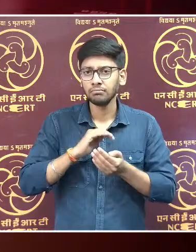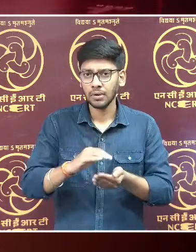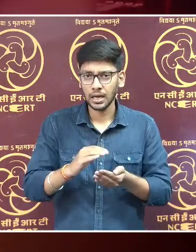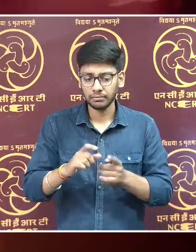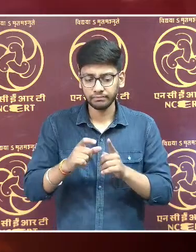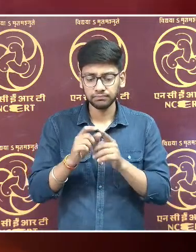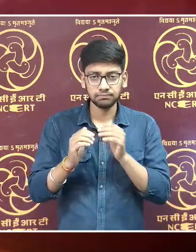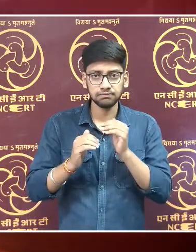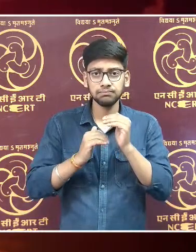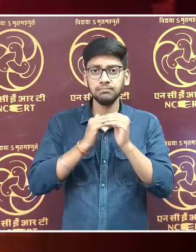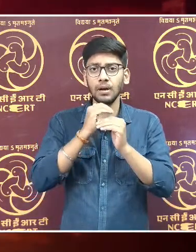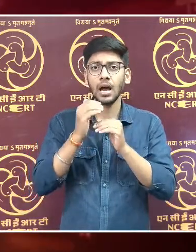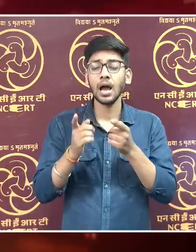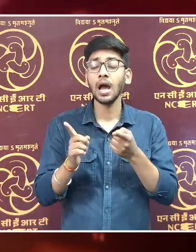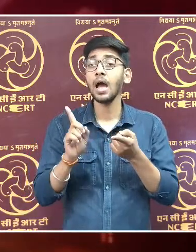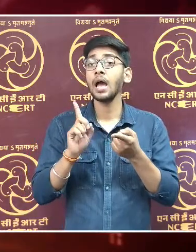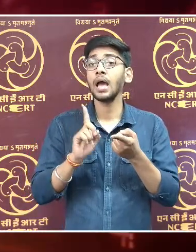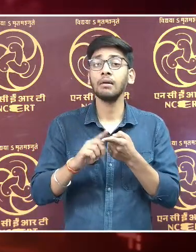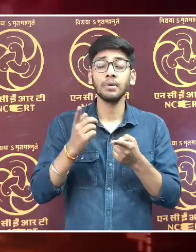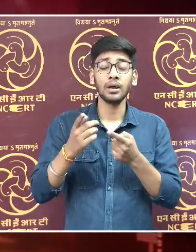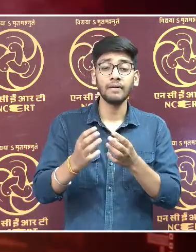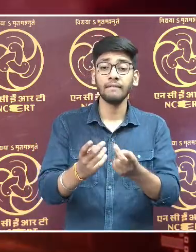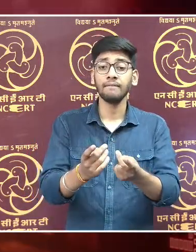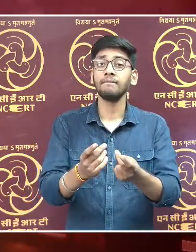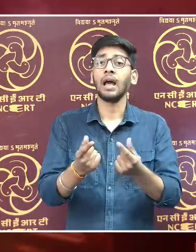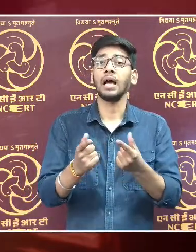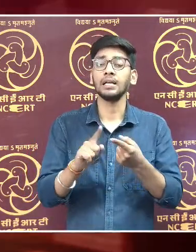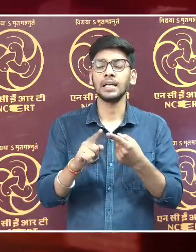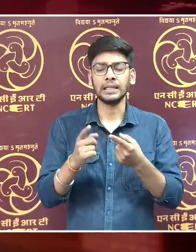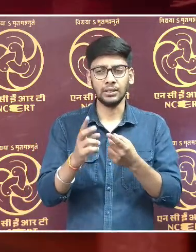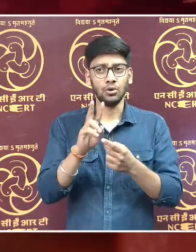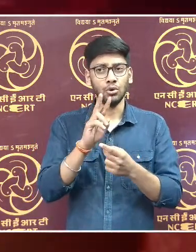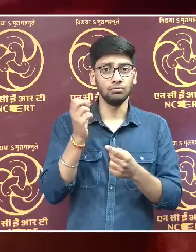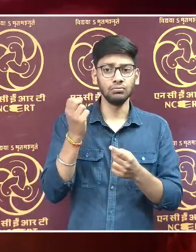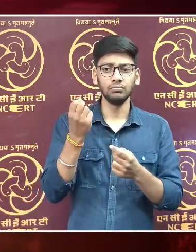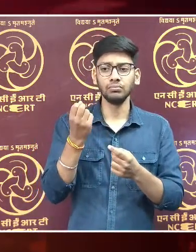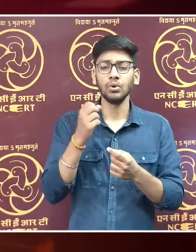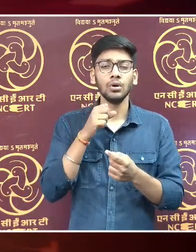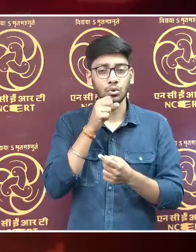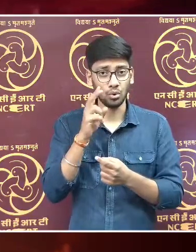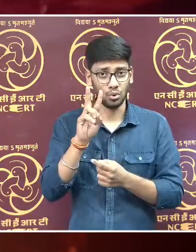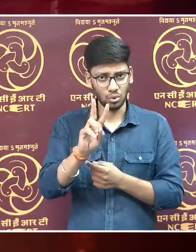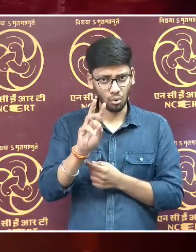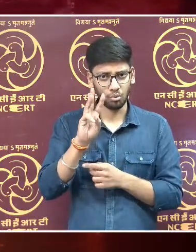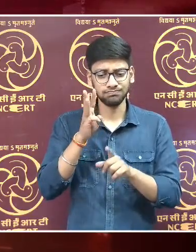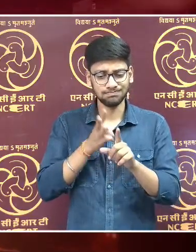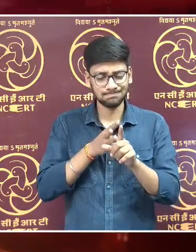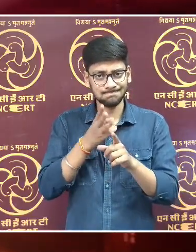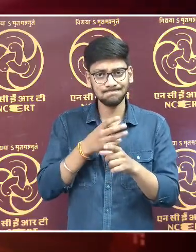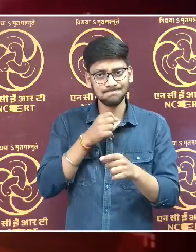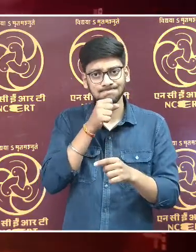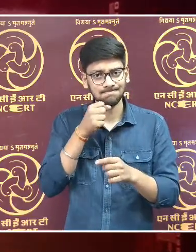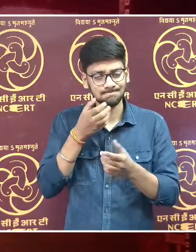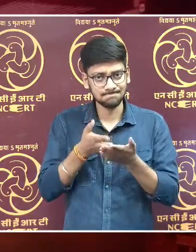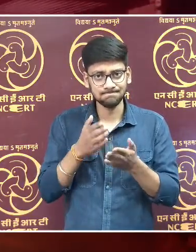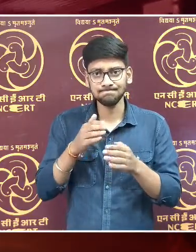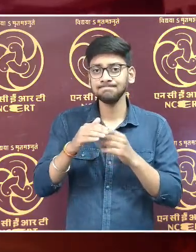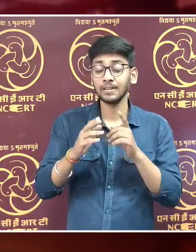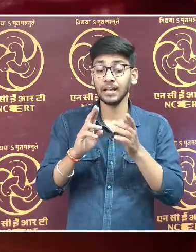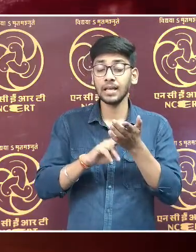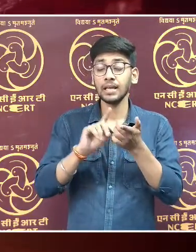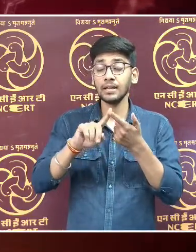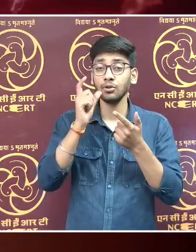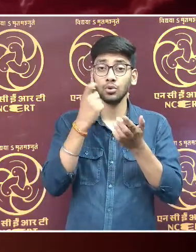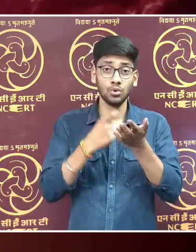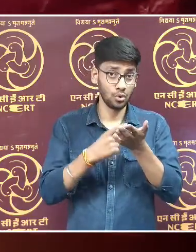development happens very quickly during the initial 2 to 3 years of age. So the brain development, the neural plasticity, the